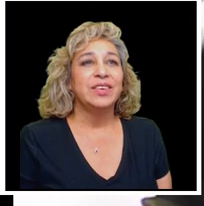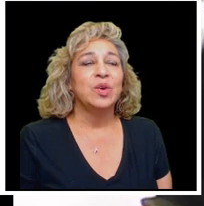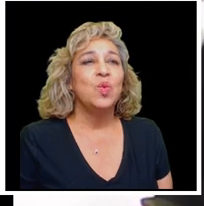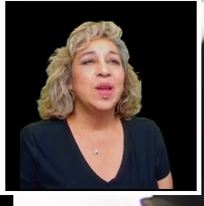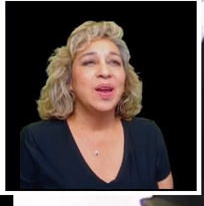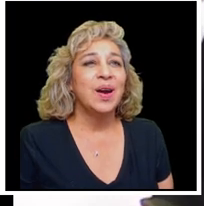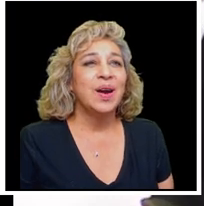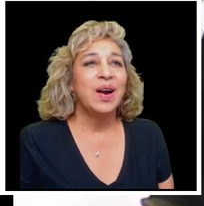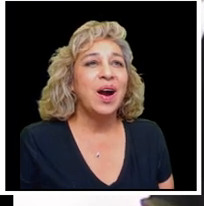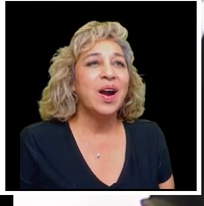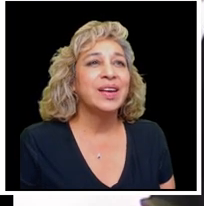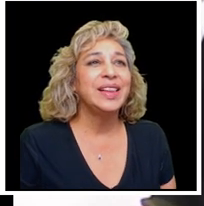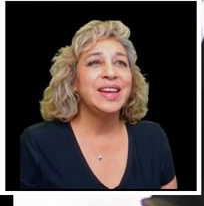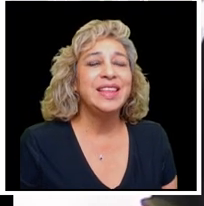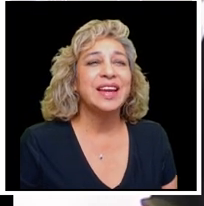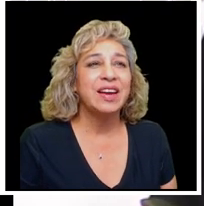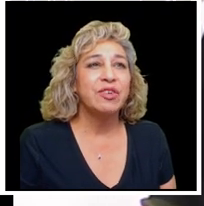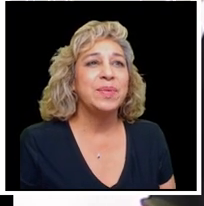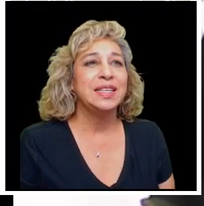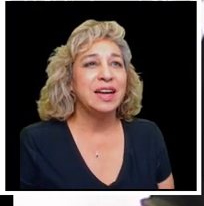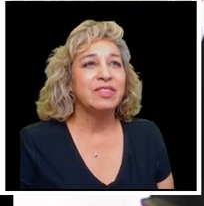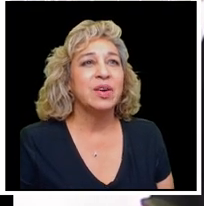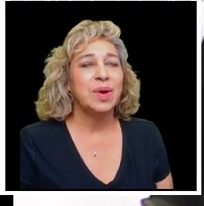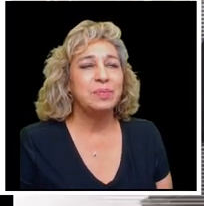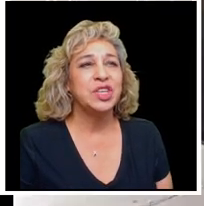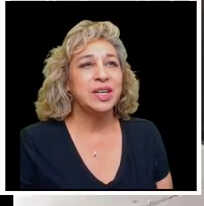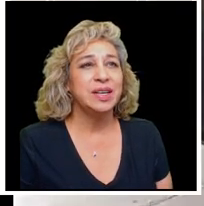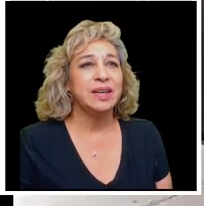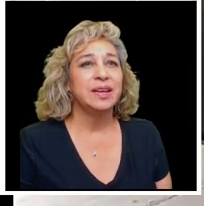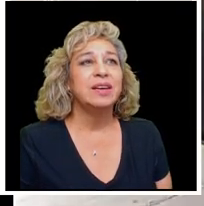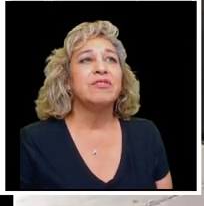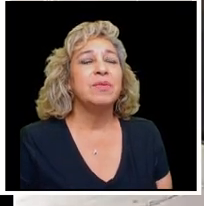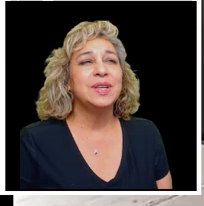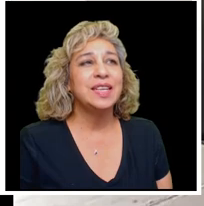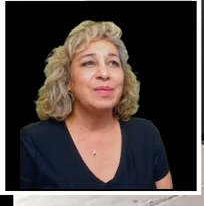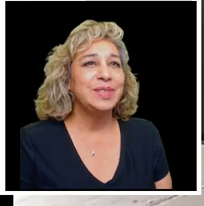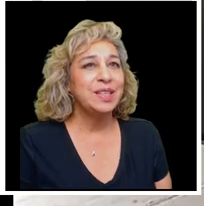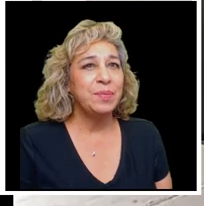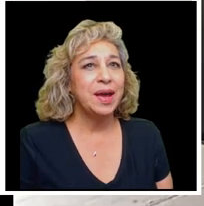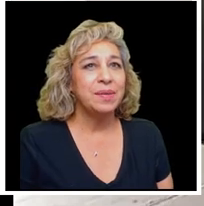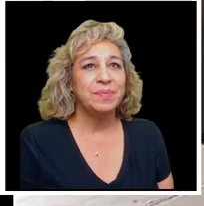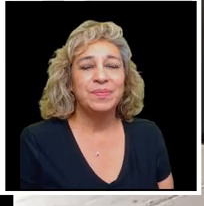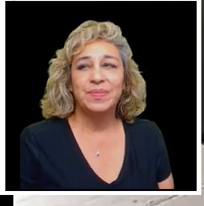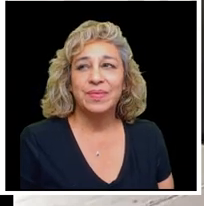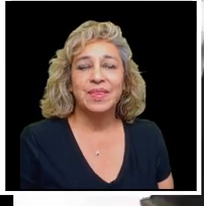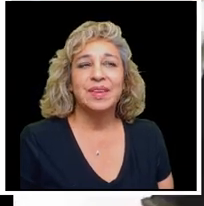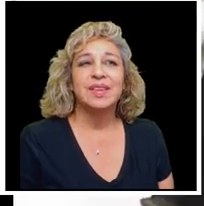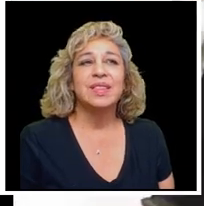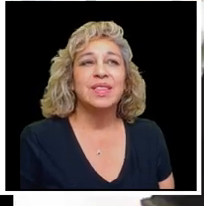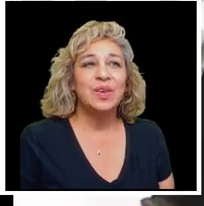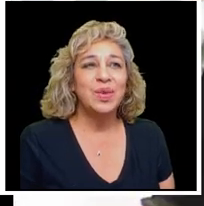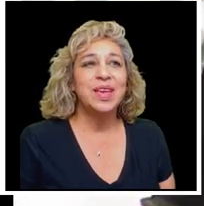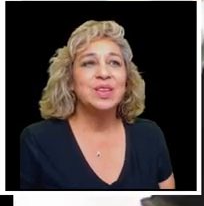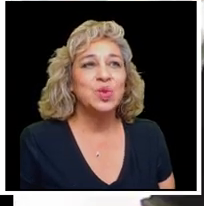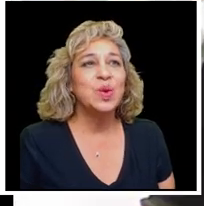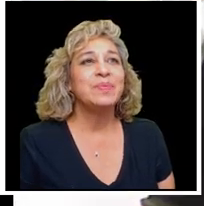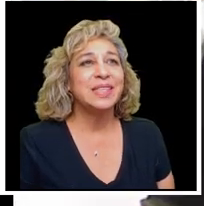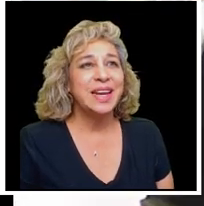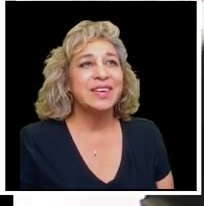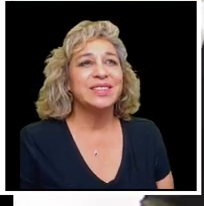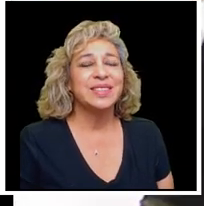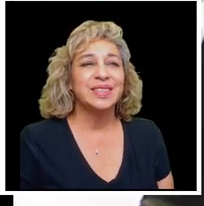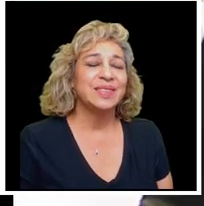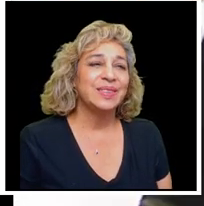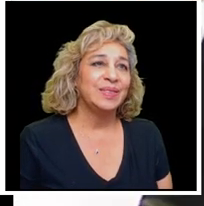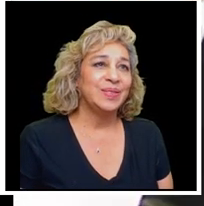we are cleaning the government of corruption from the top to the bottom the way you sweep